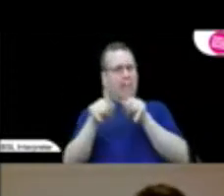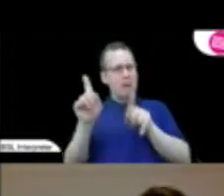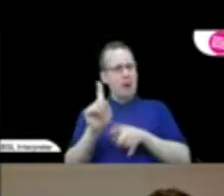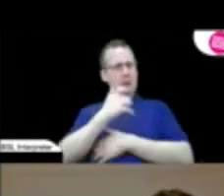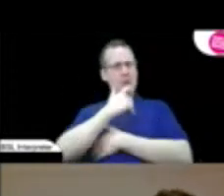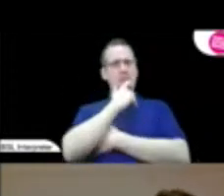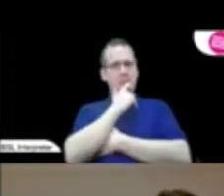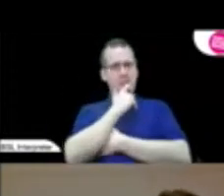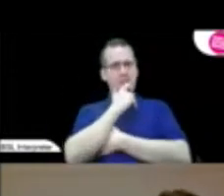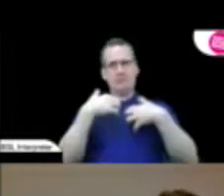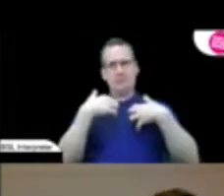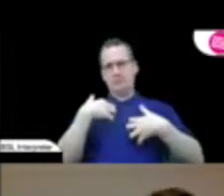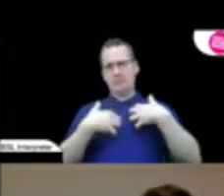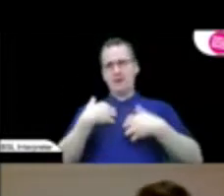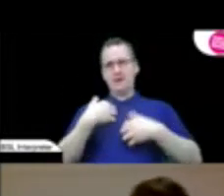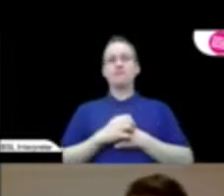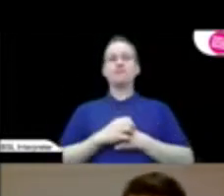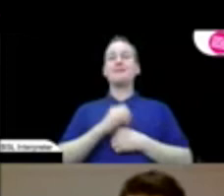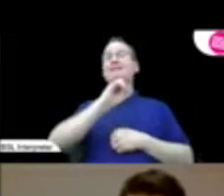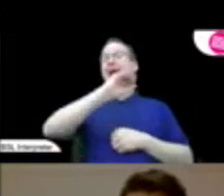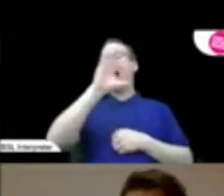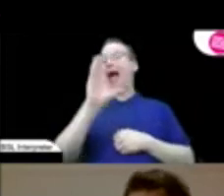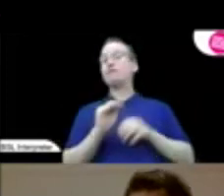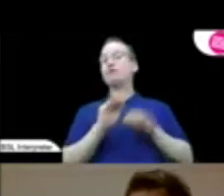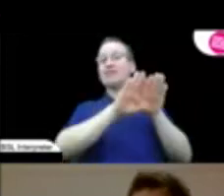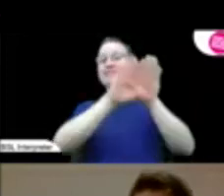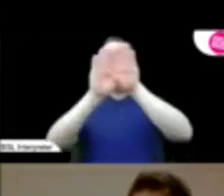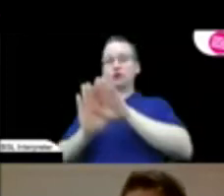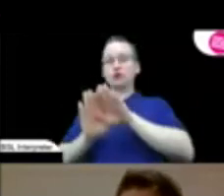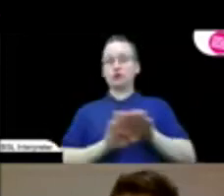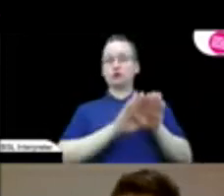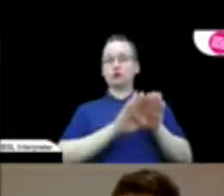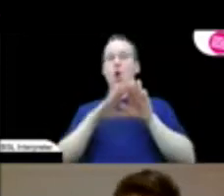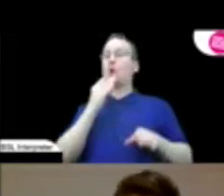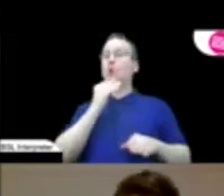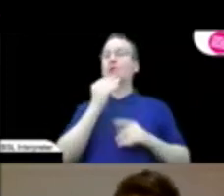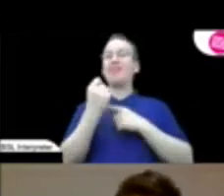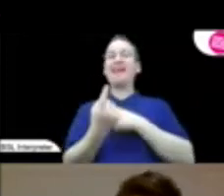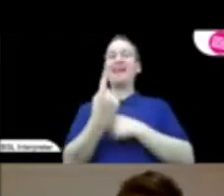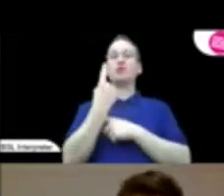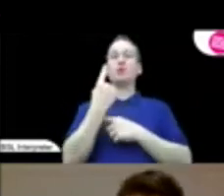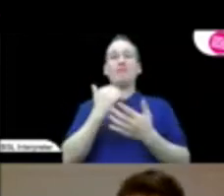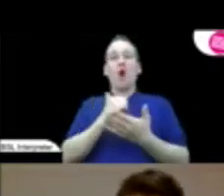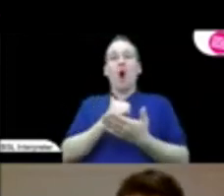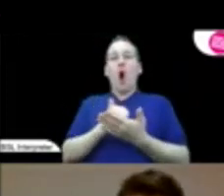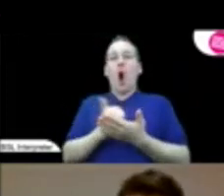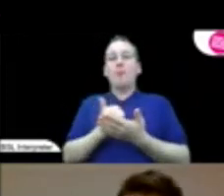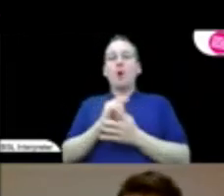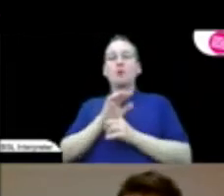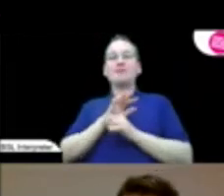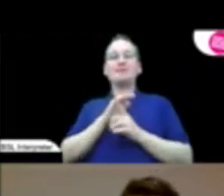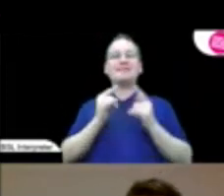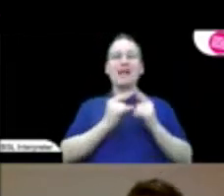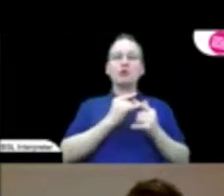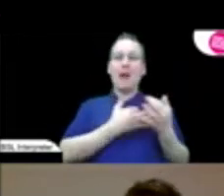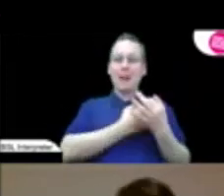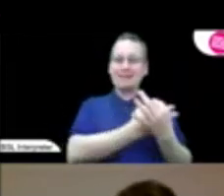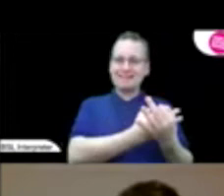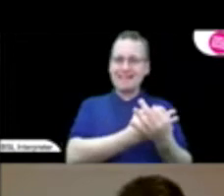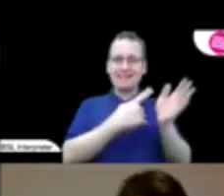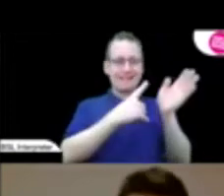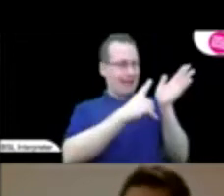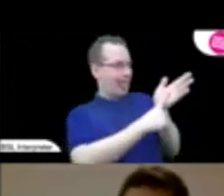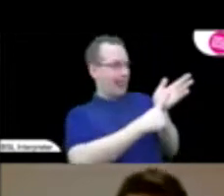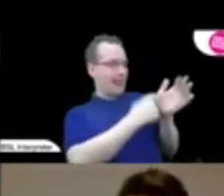So while African nations use the issue of homosexuality and LGBT rights